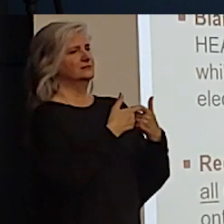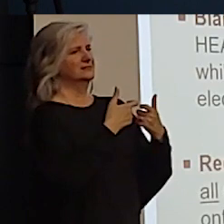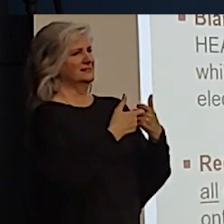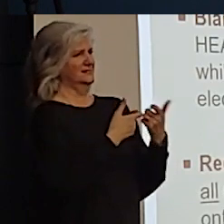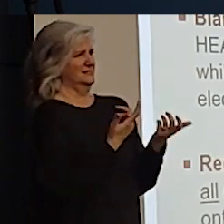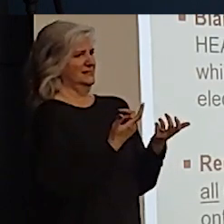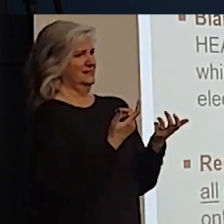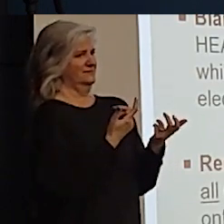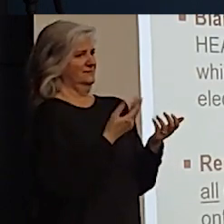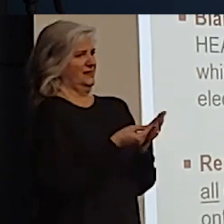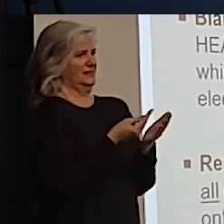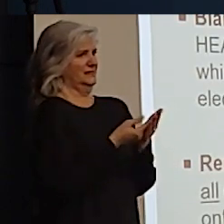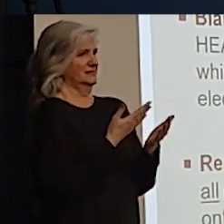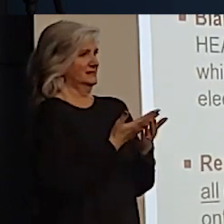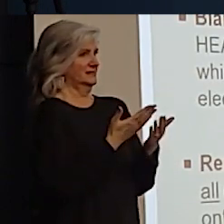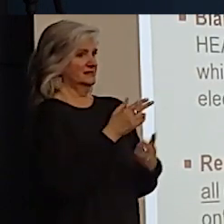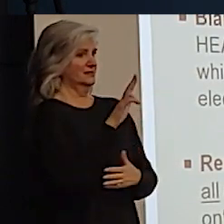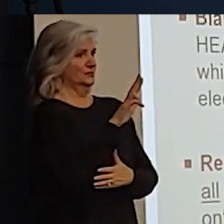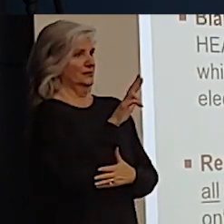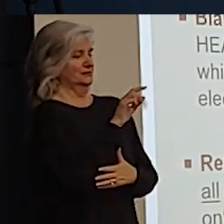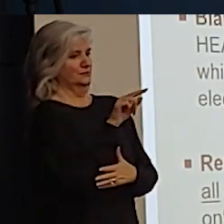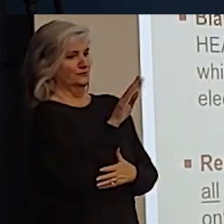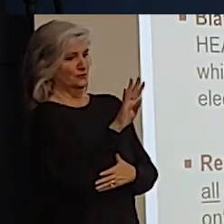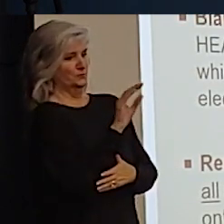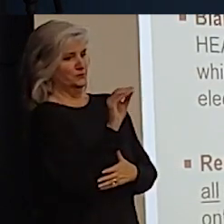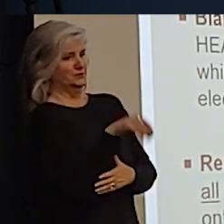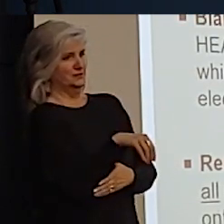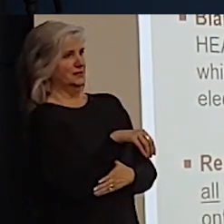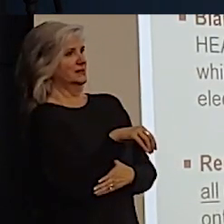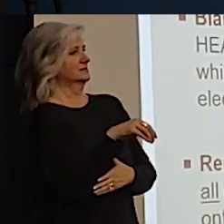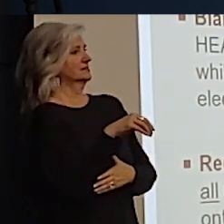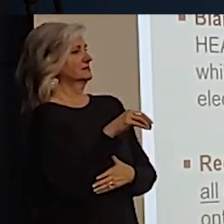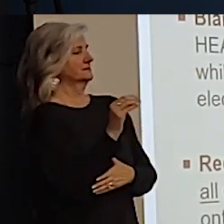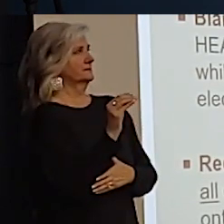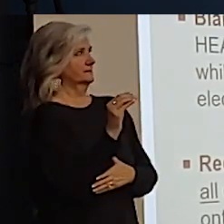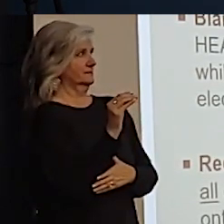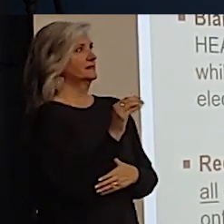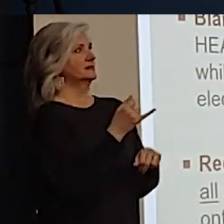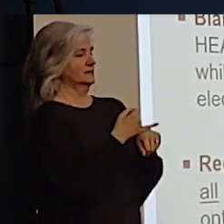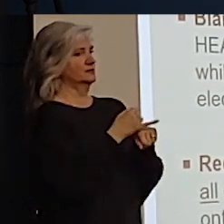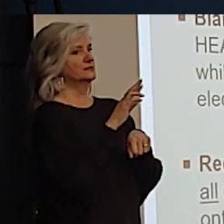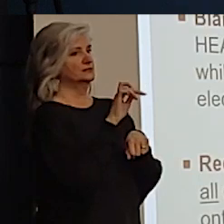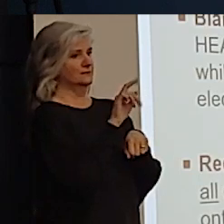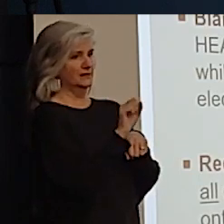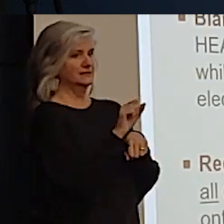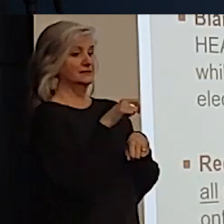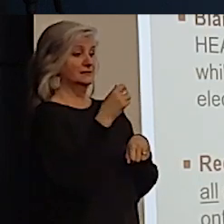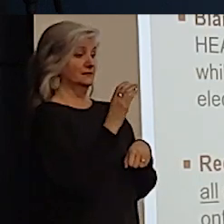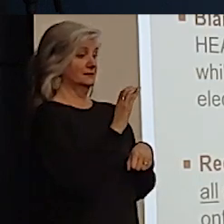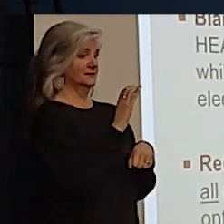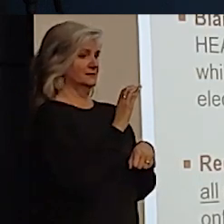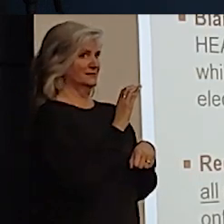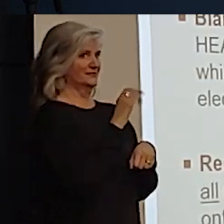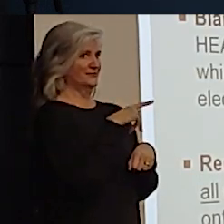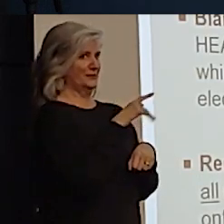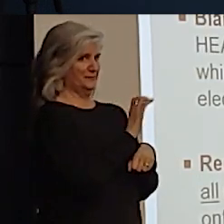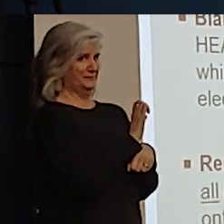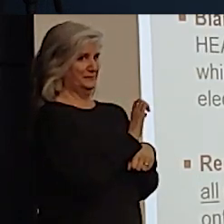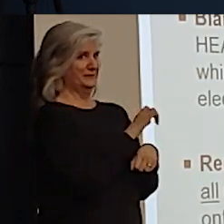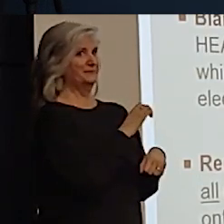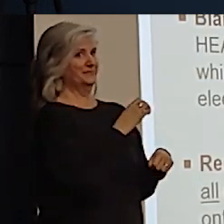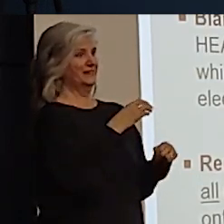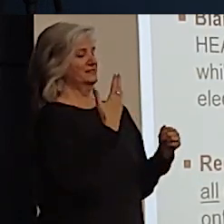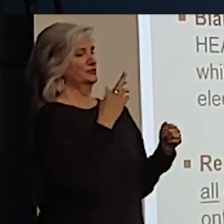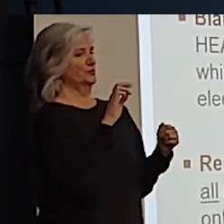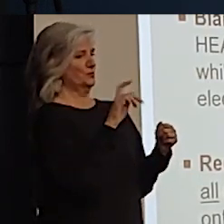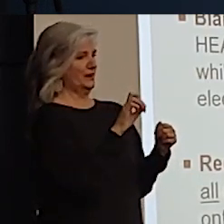at 3% and 4% interest rates. You do it through QIP, guess what? They're getting a 10.5% rate of return, a 10% rate of